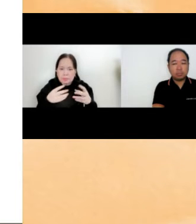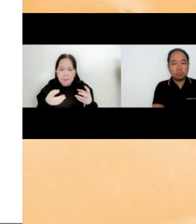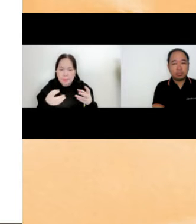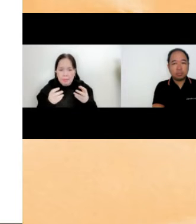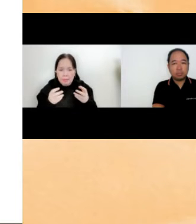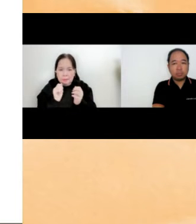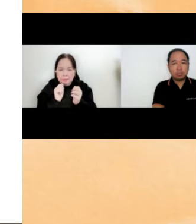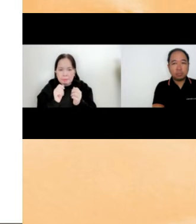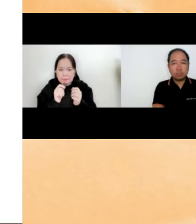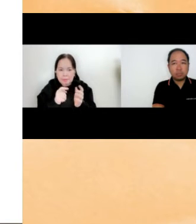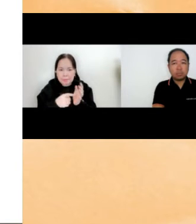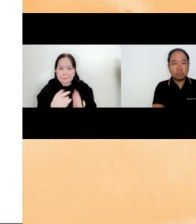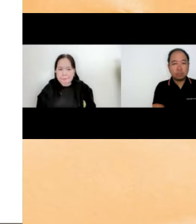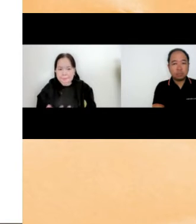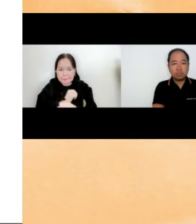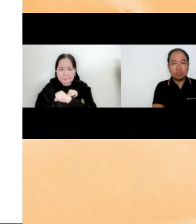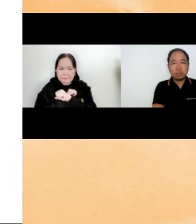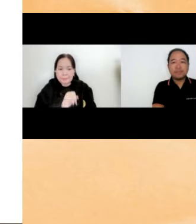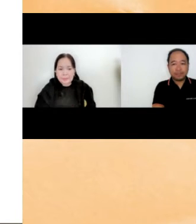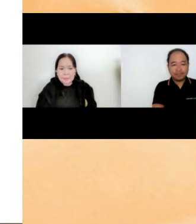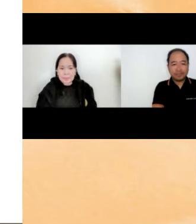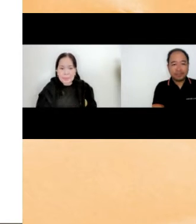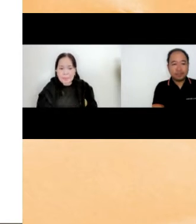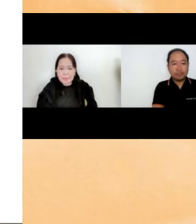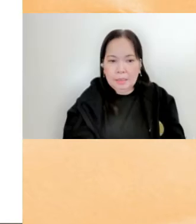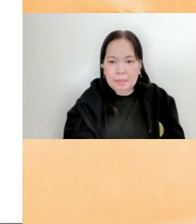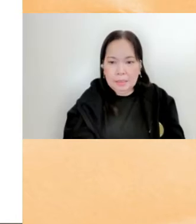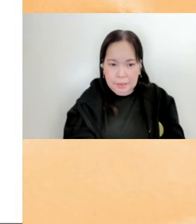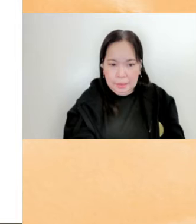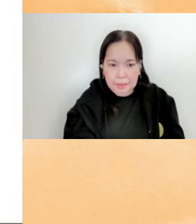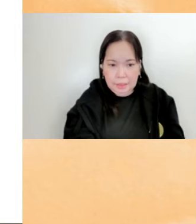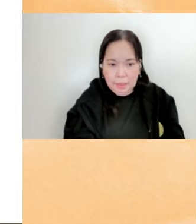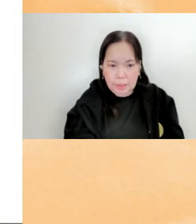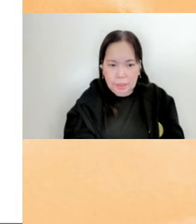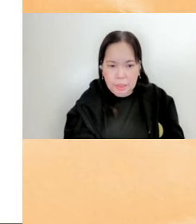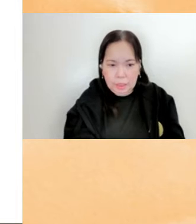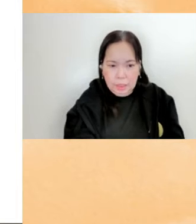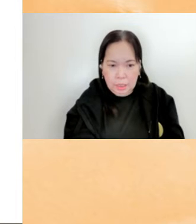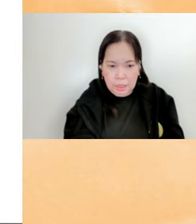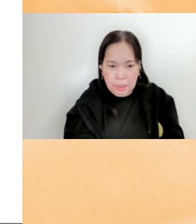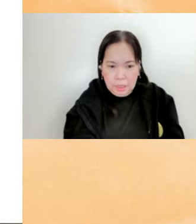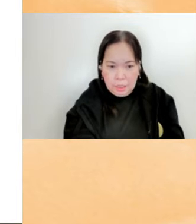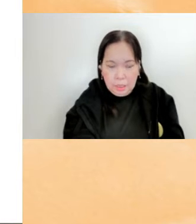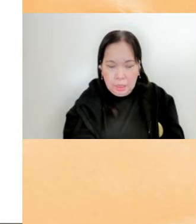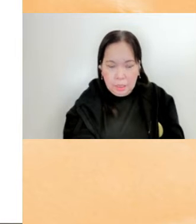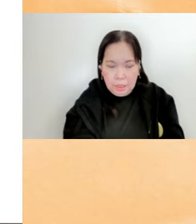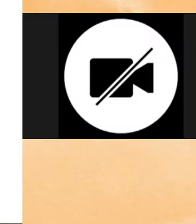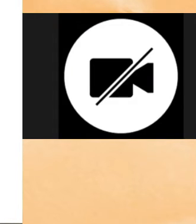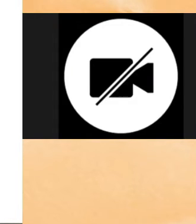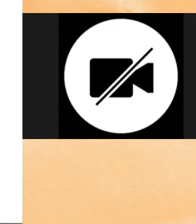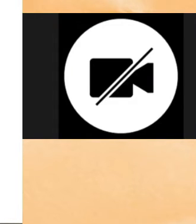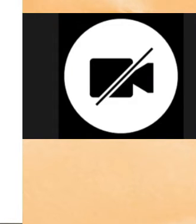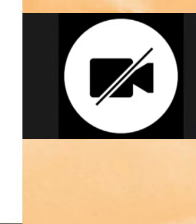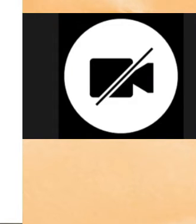In the early stage of life, biologic influence is strong. Many innate capacities define how we relate to